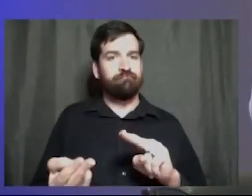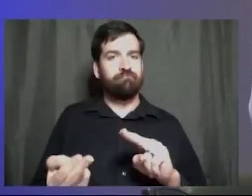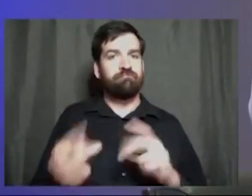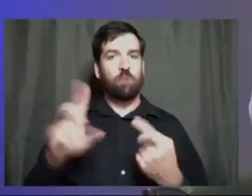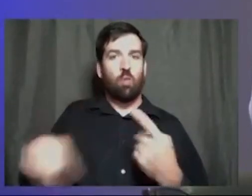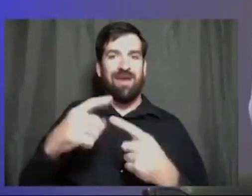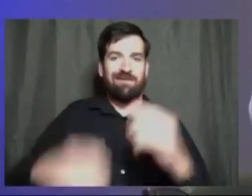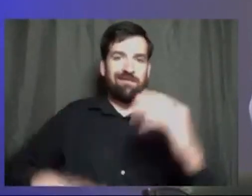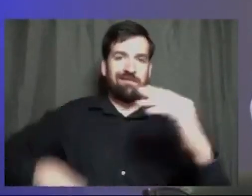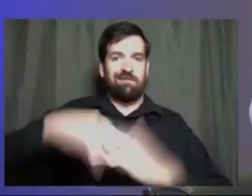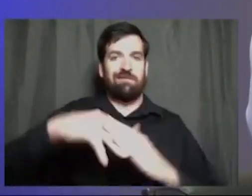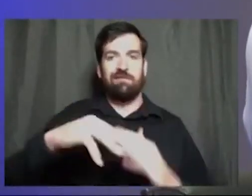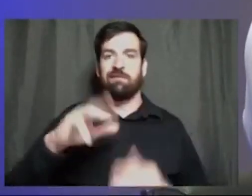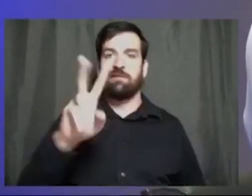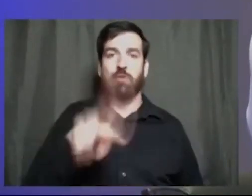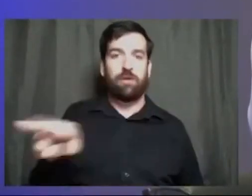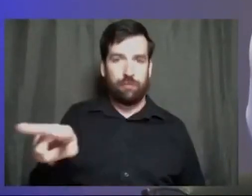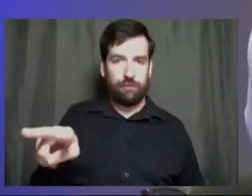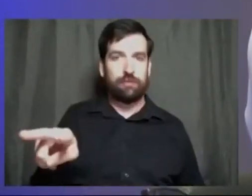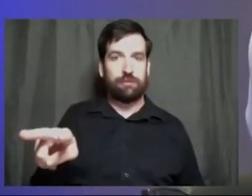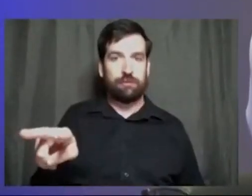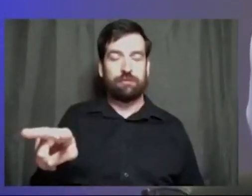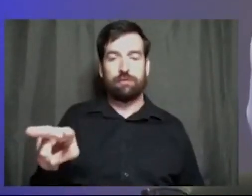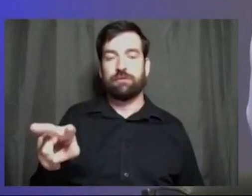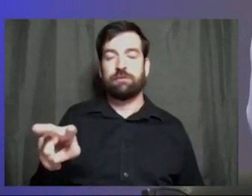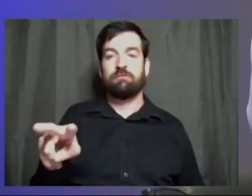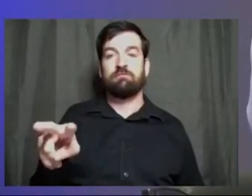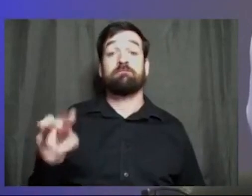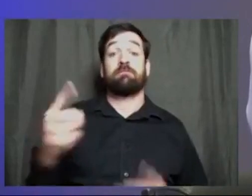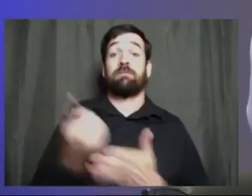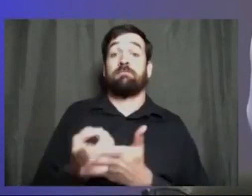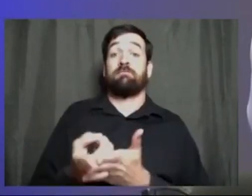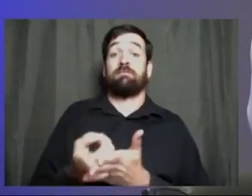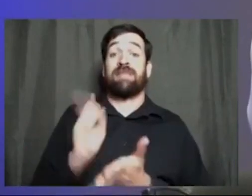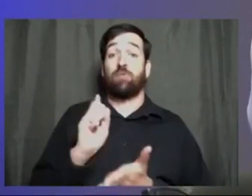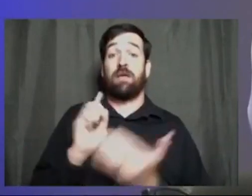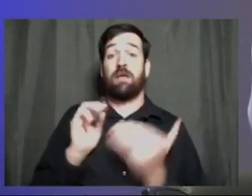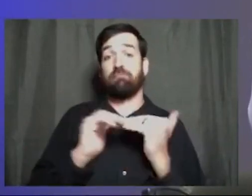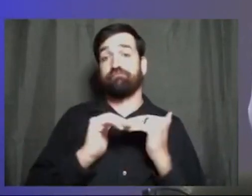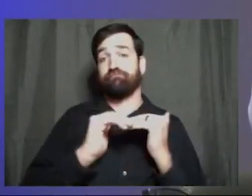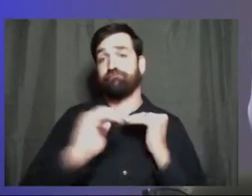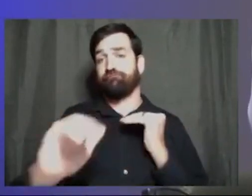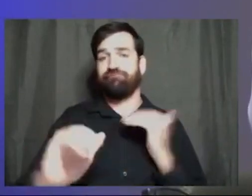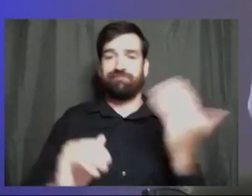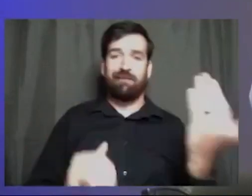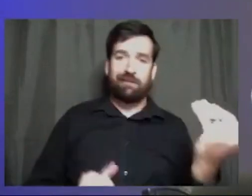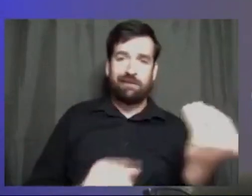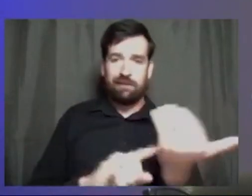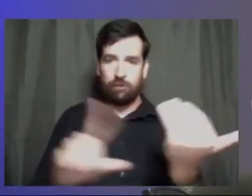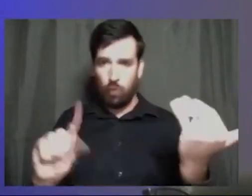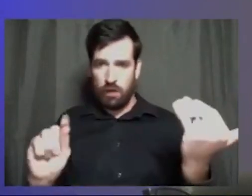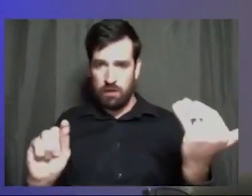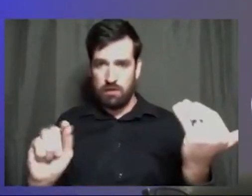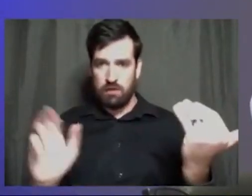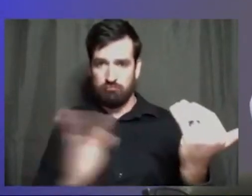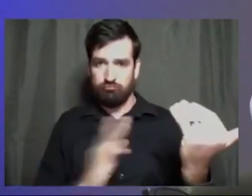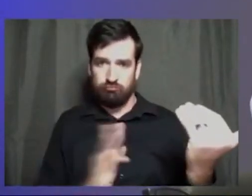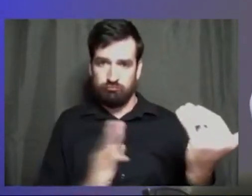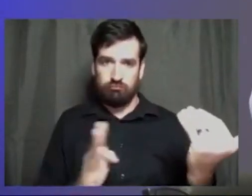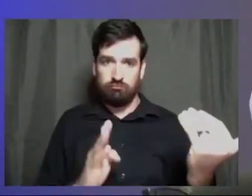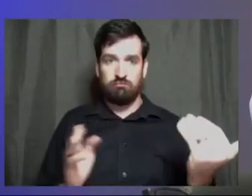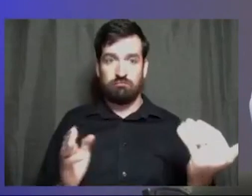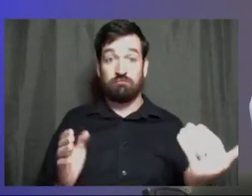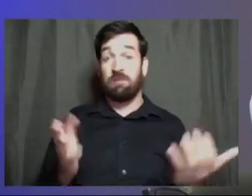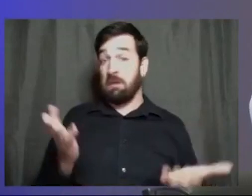22. We, over the last week, kind of had stayed steady between 15 and 20, and this may be a trend that